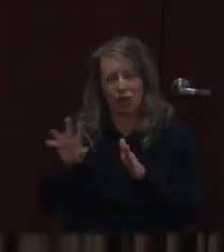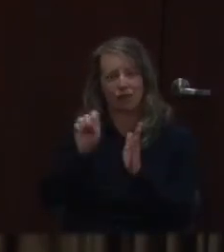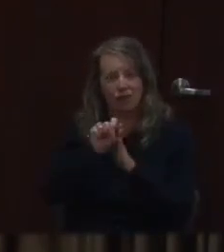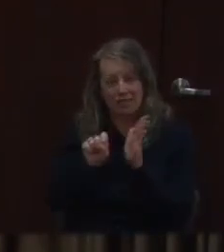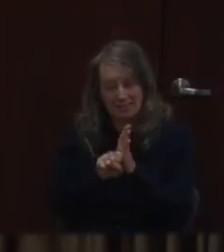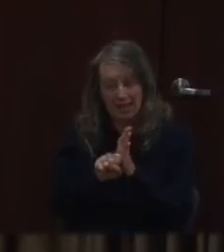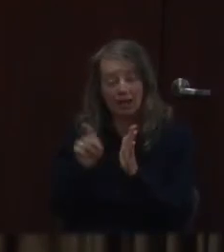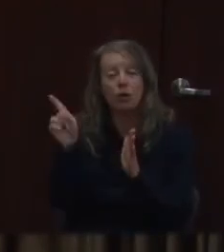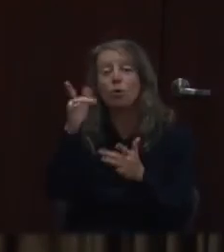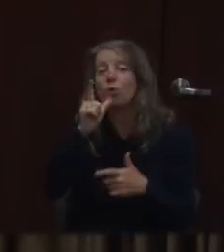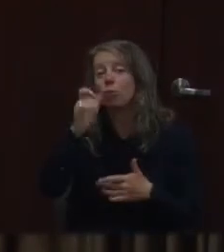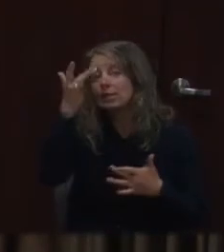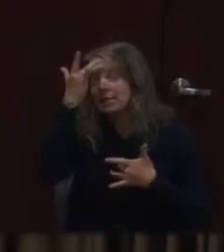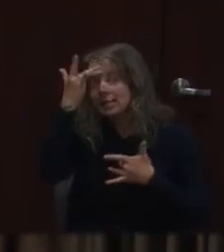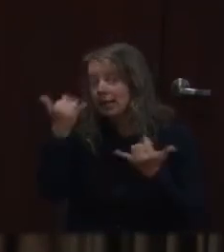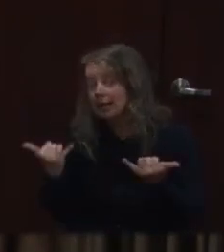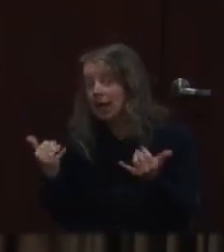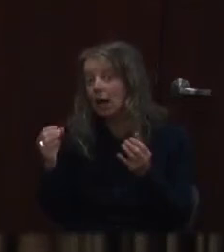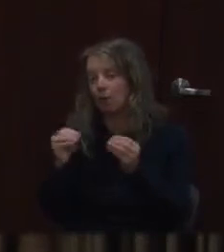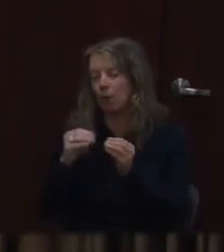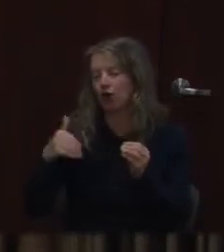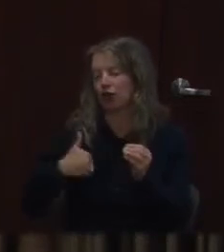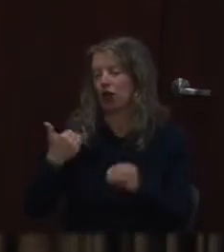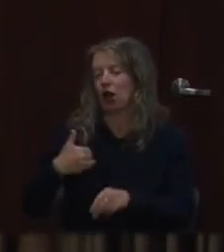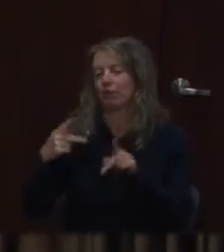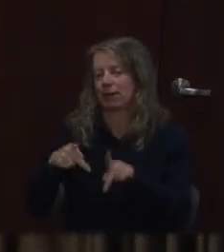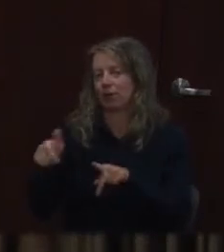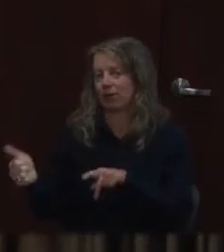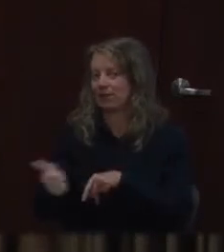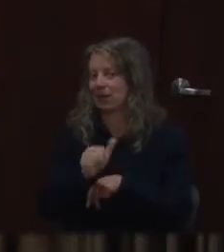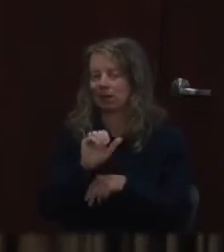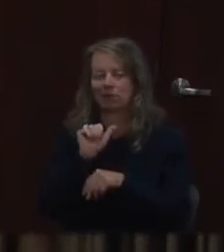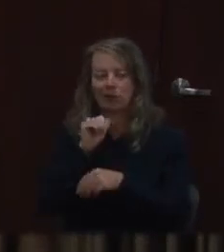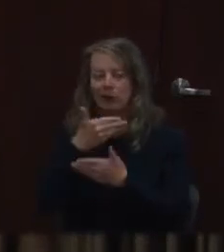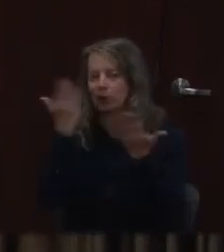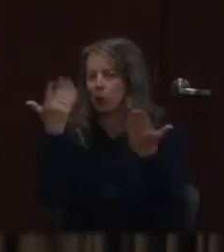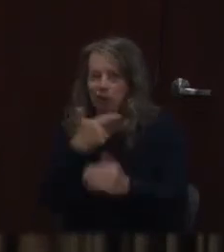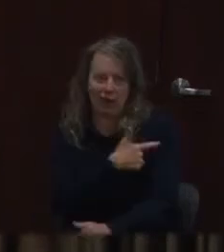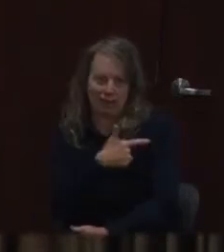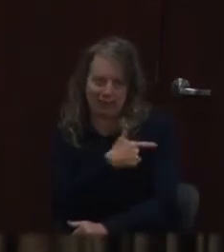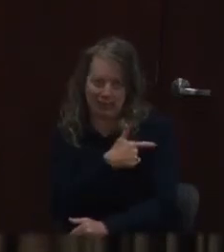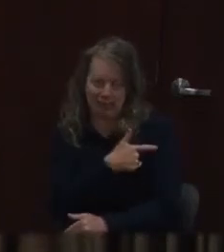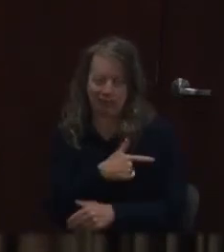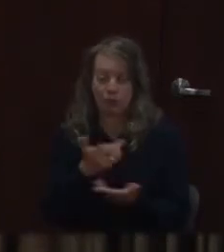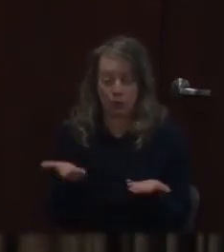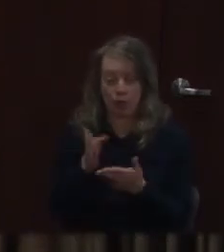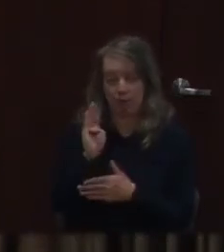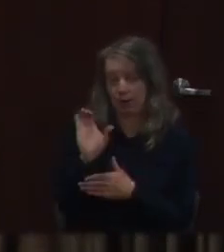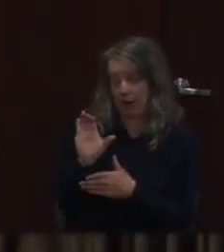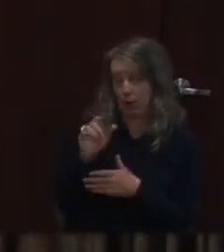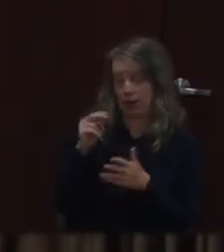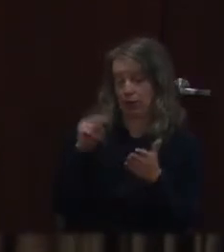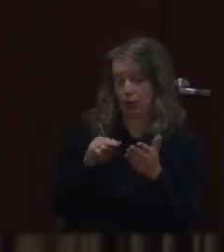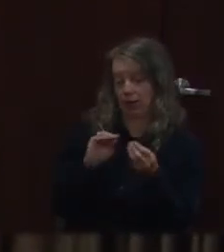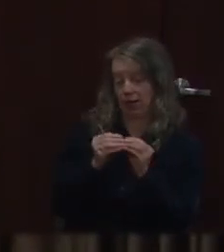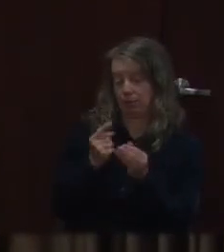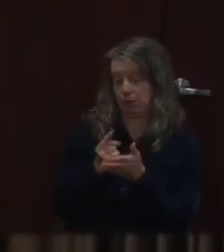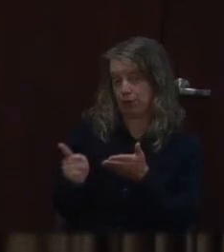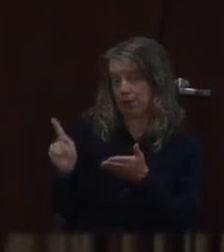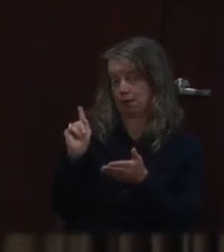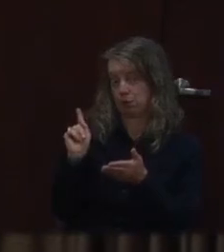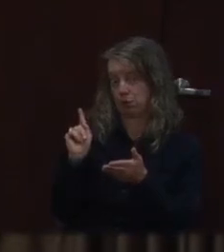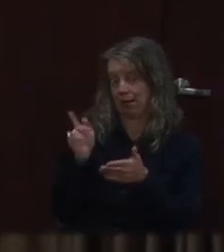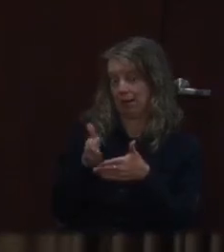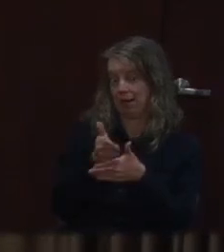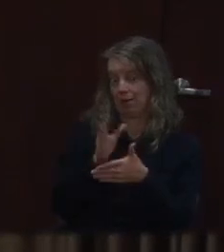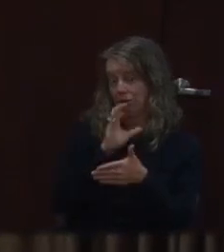younger populations who are unvaccinated. Here in Buncombe, when I pulled the numbers for last week, our average age for our most